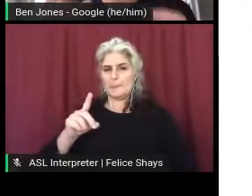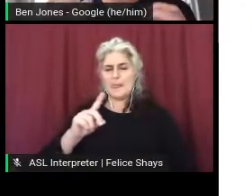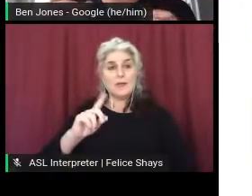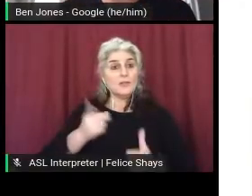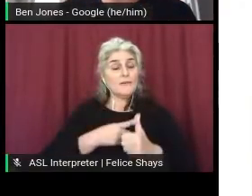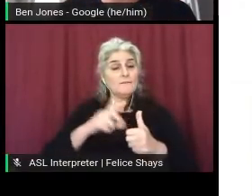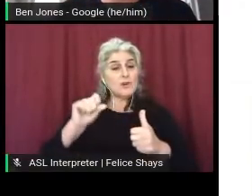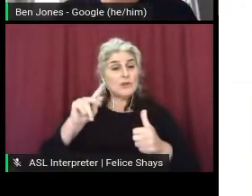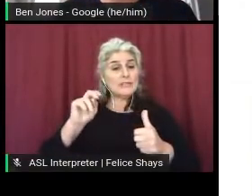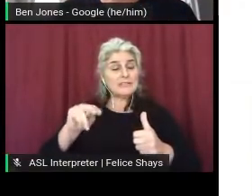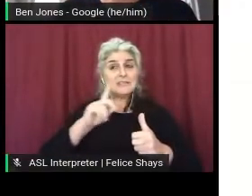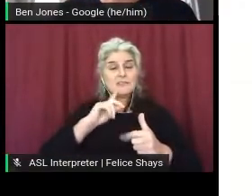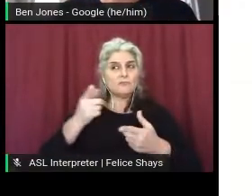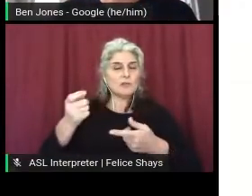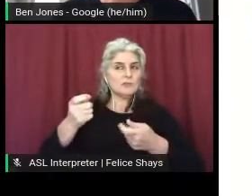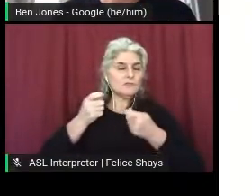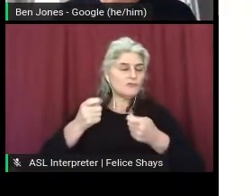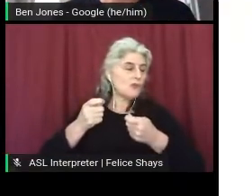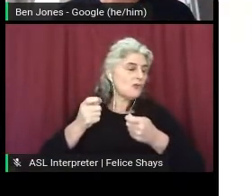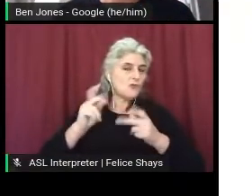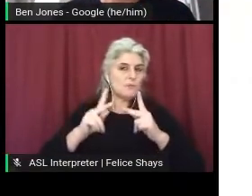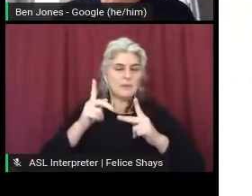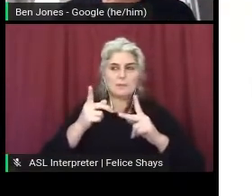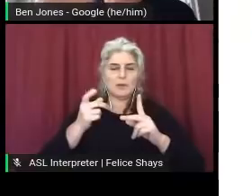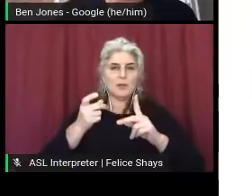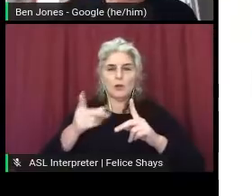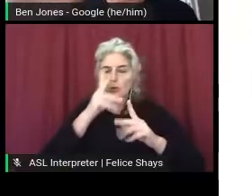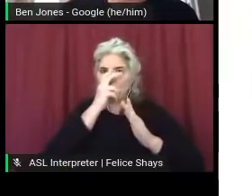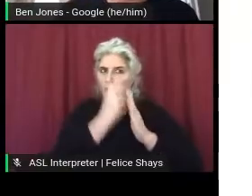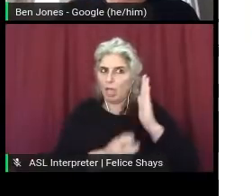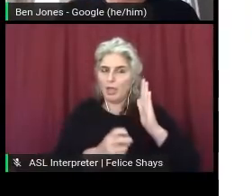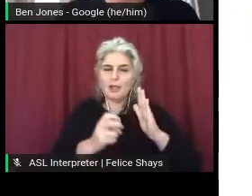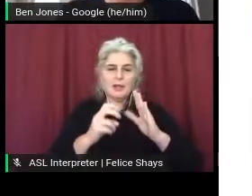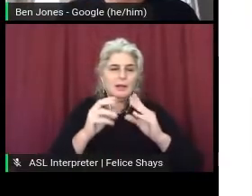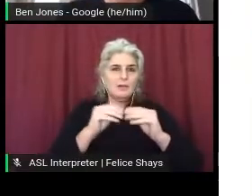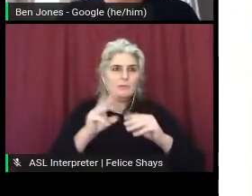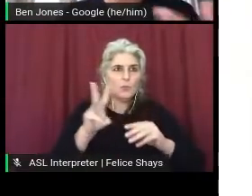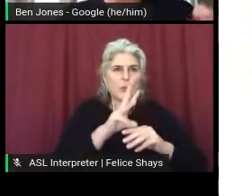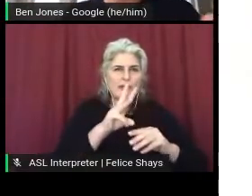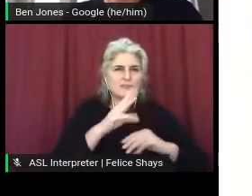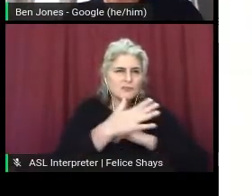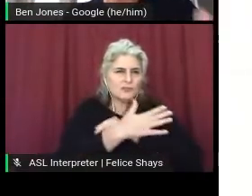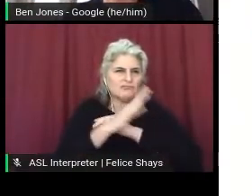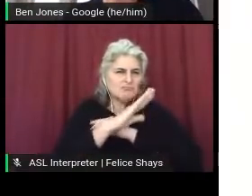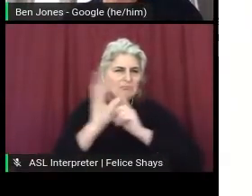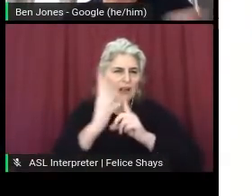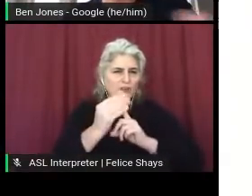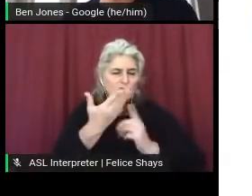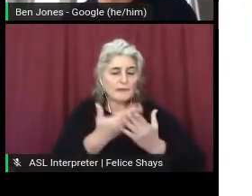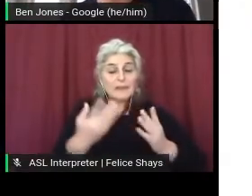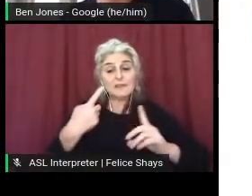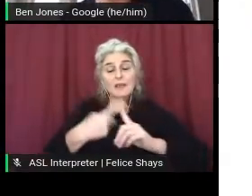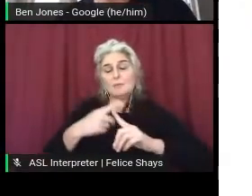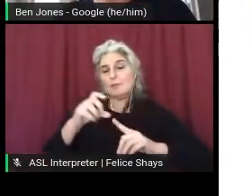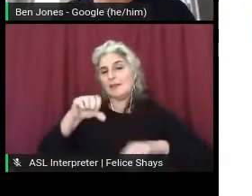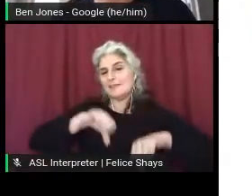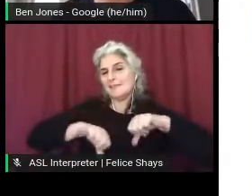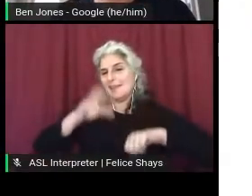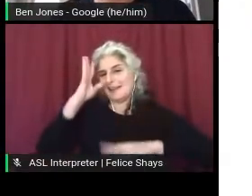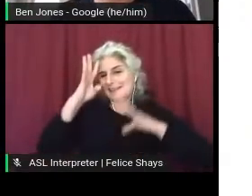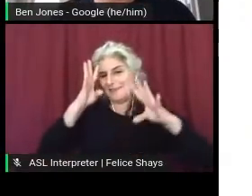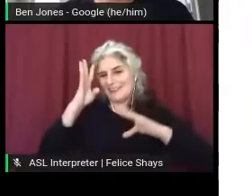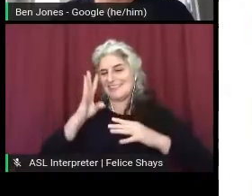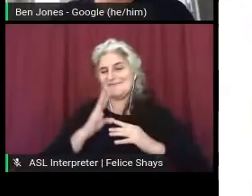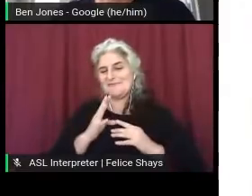on it drew a core audience of Western and sci-fi fans, and they needed to draw a broader audience. And so we did an experiment with them. This was the